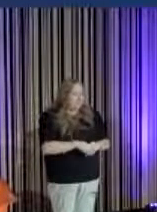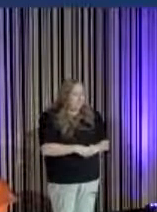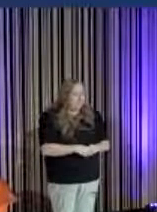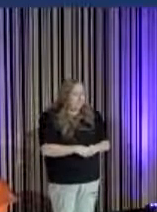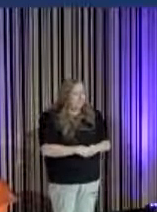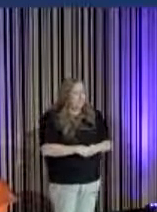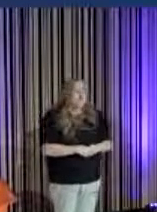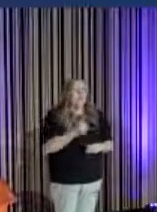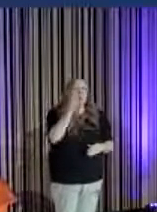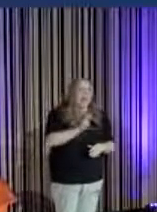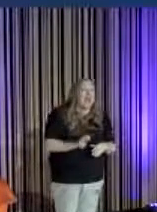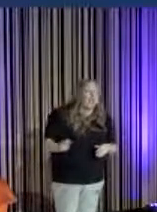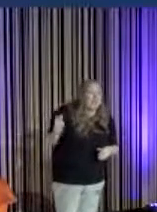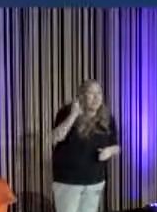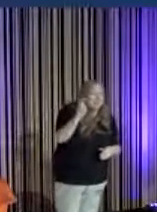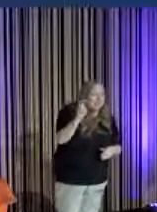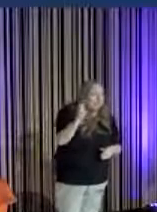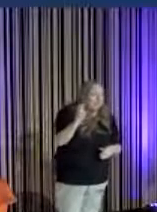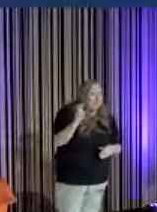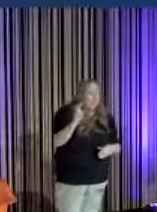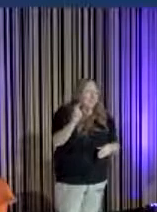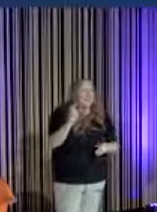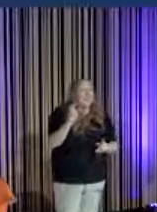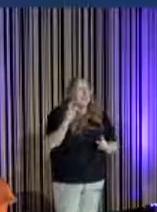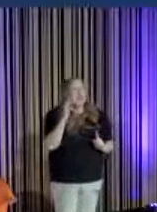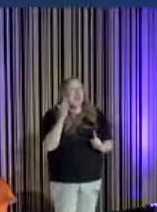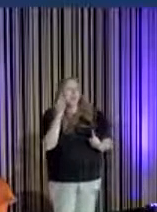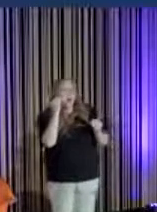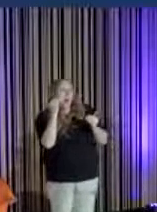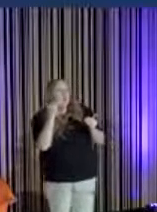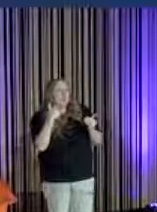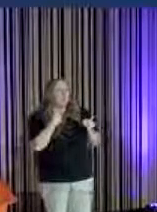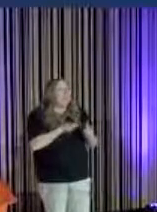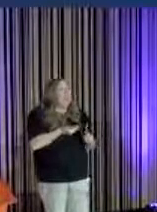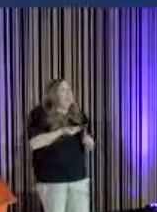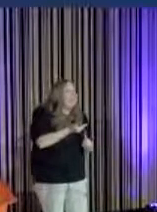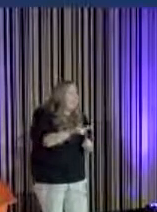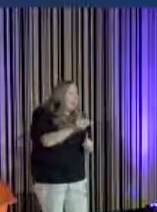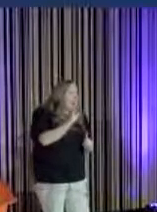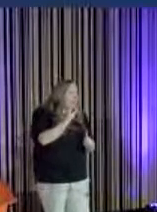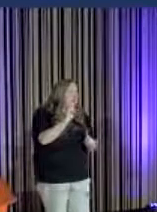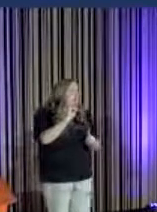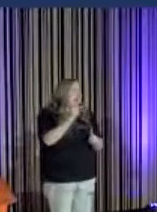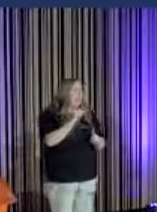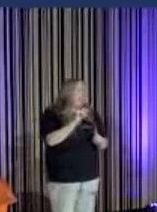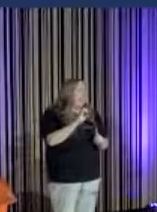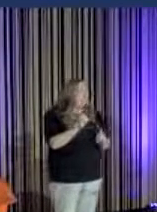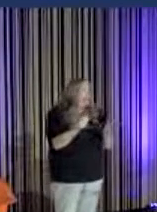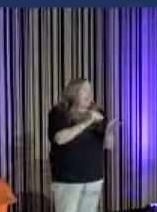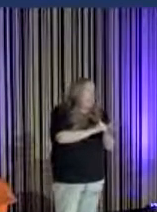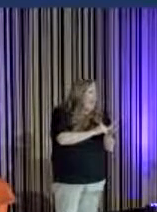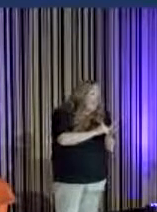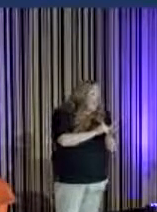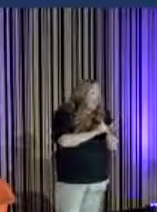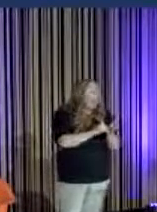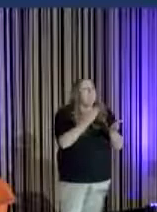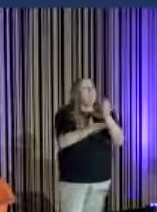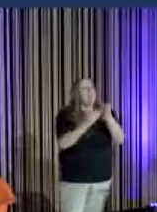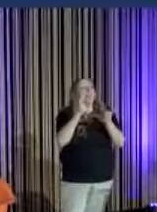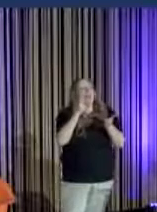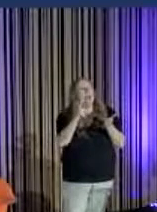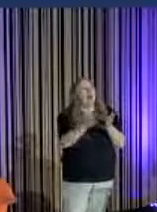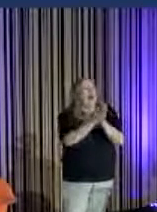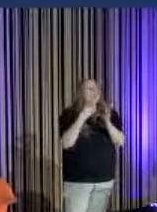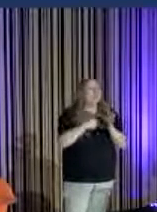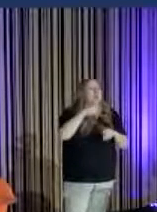we have done. I hope we will be invited by Carnegie again for another topic. Could be on the coral reefs expeditions that we spent 4